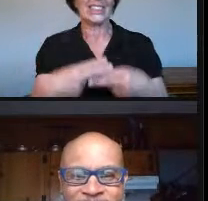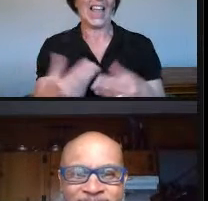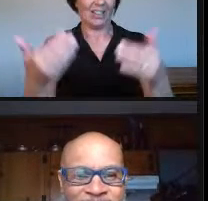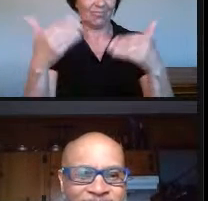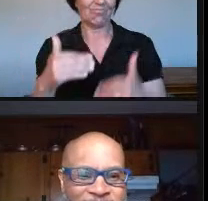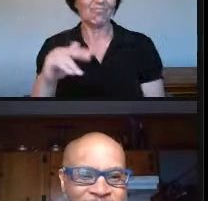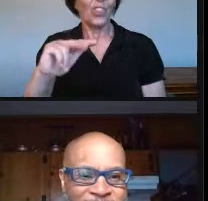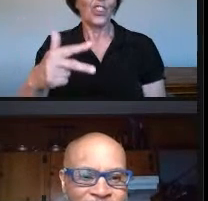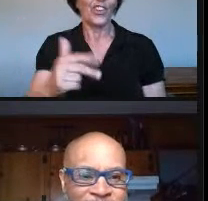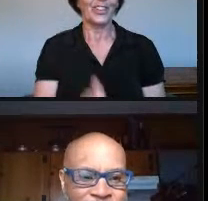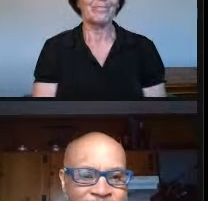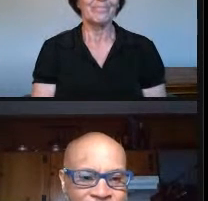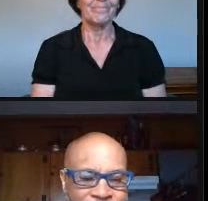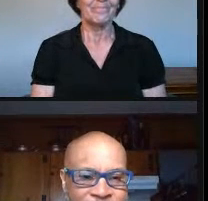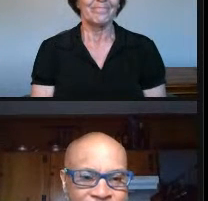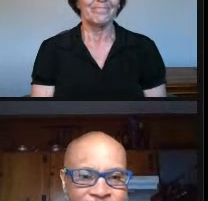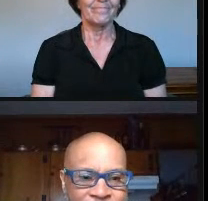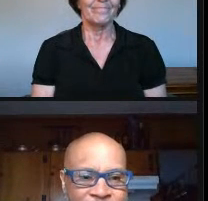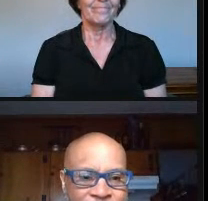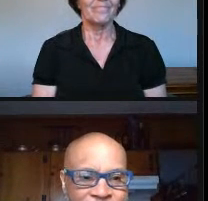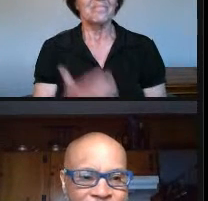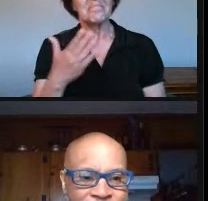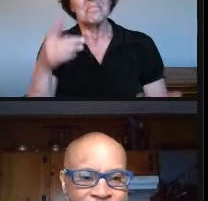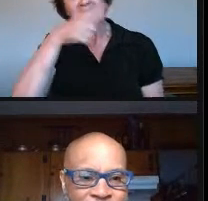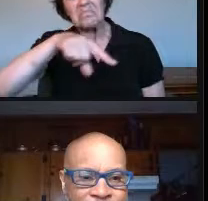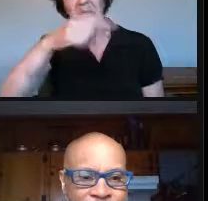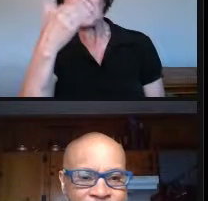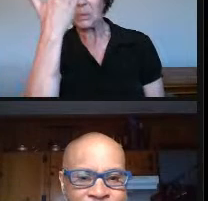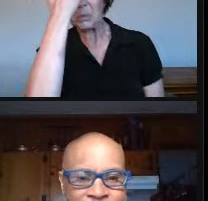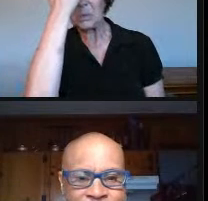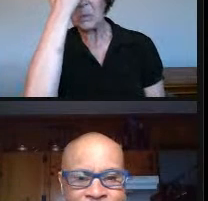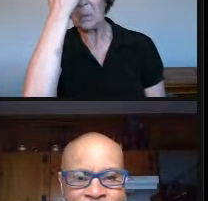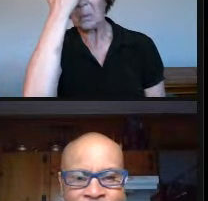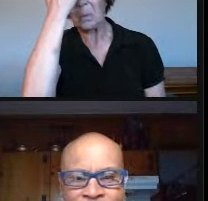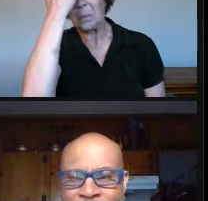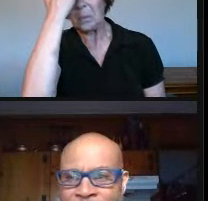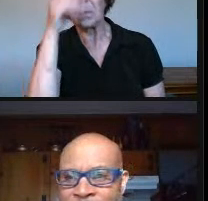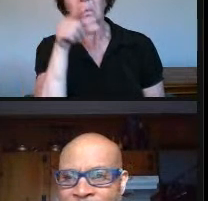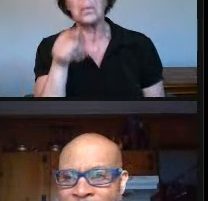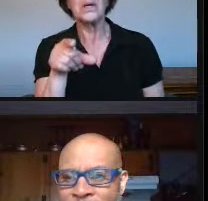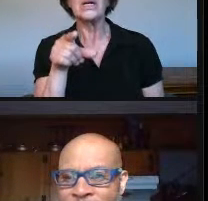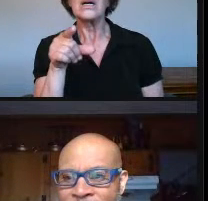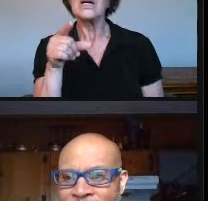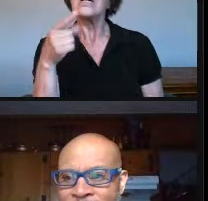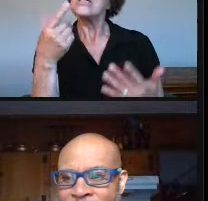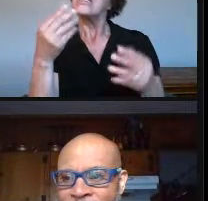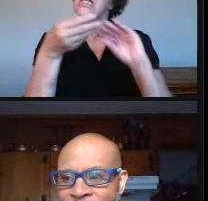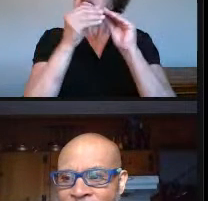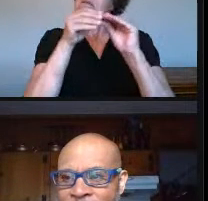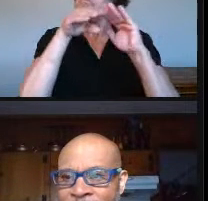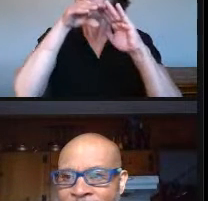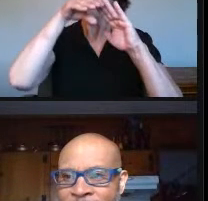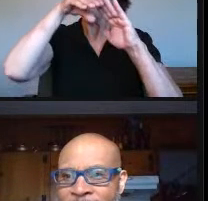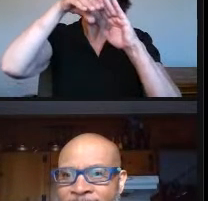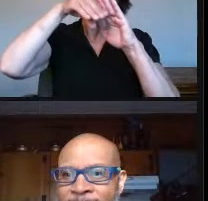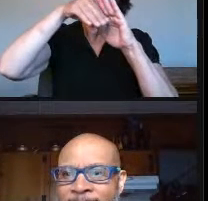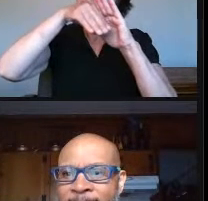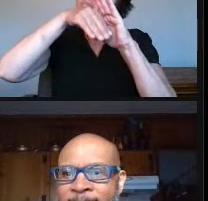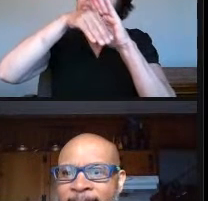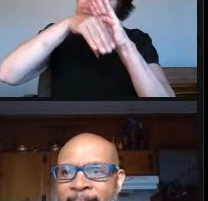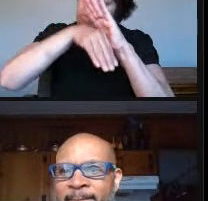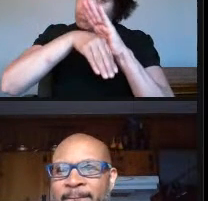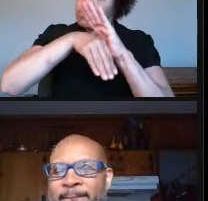slide. Perhaps everyone knows, I'm sure everyone knows, that there has been a decline in